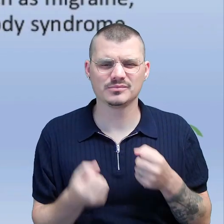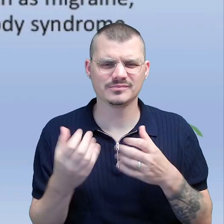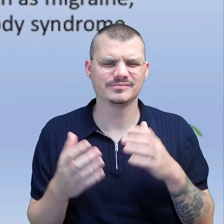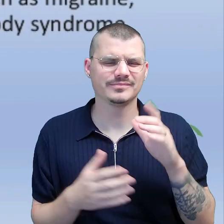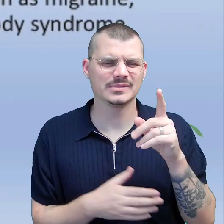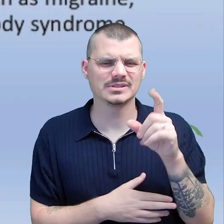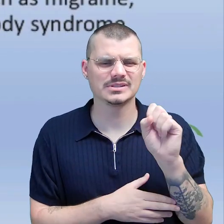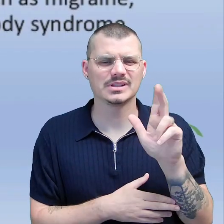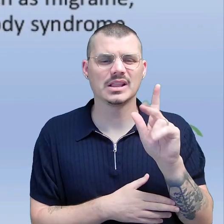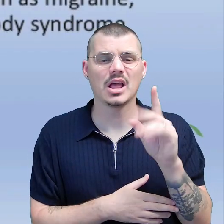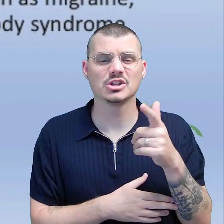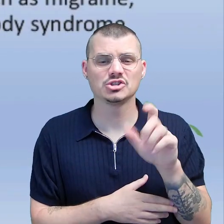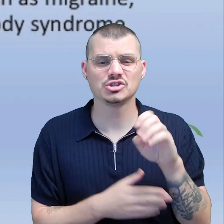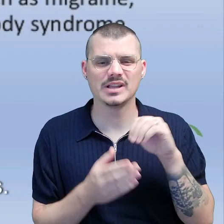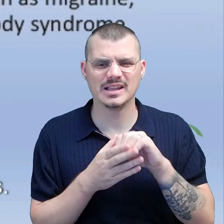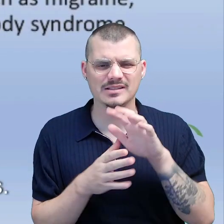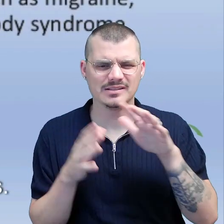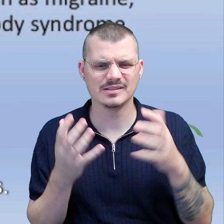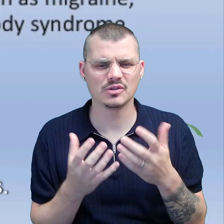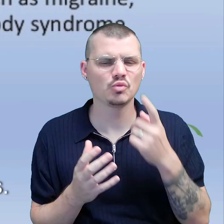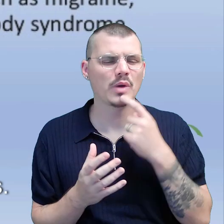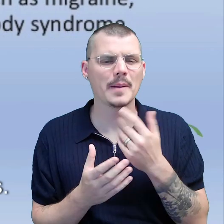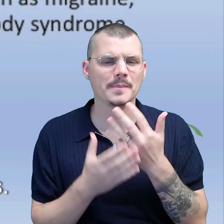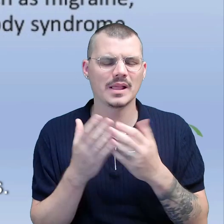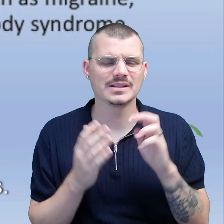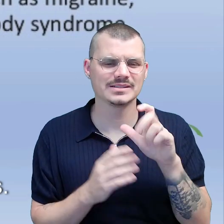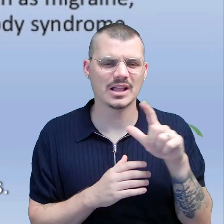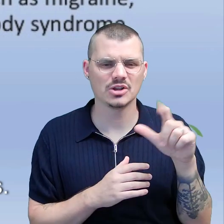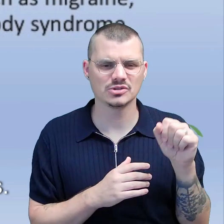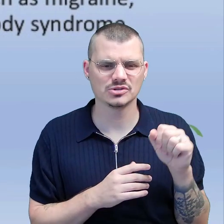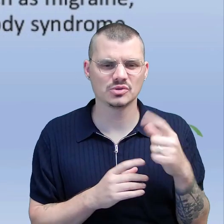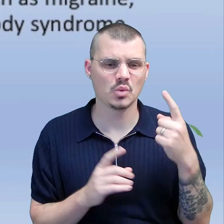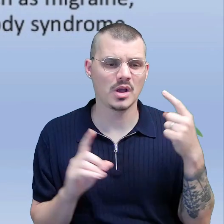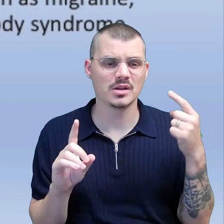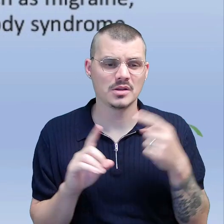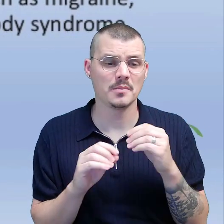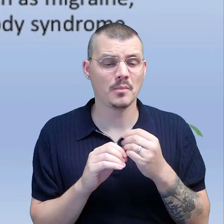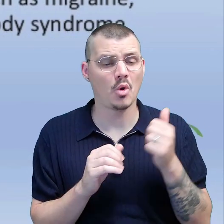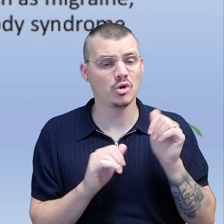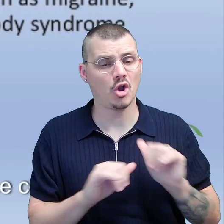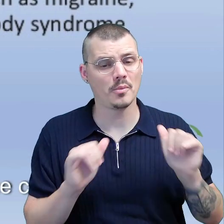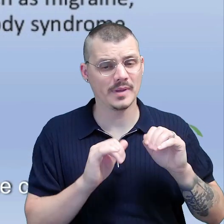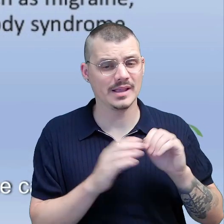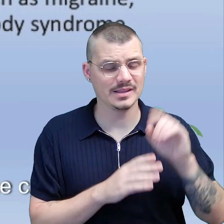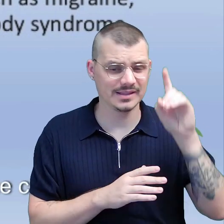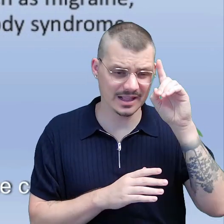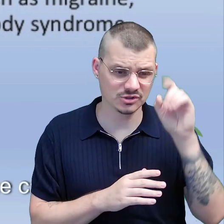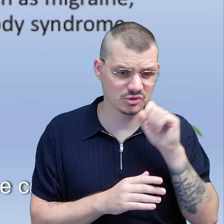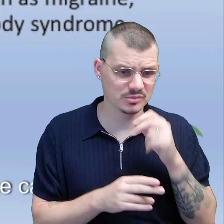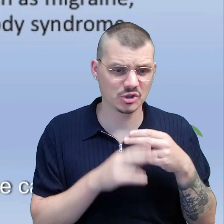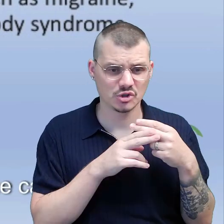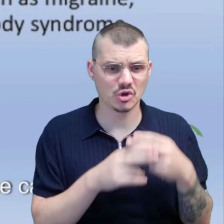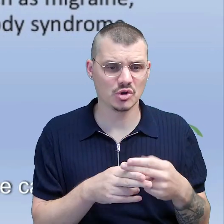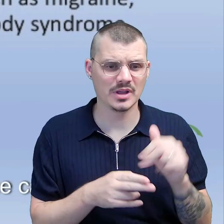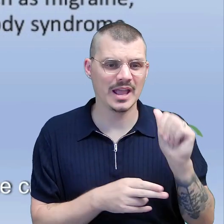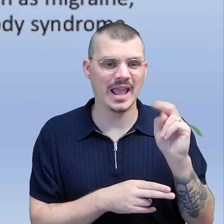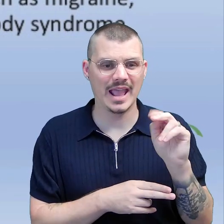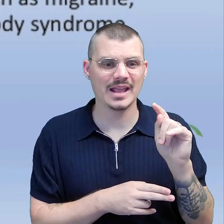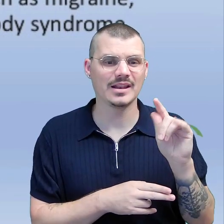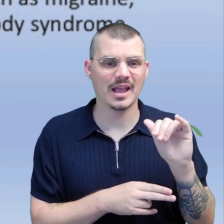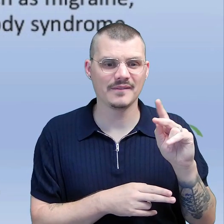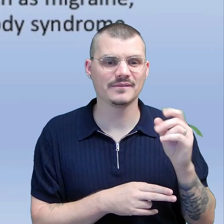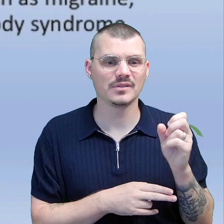conditions that produce sludge in the fluid surrounding red blood cells. One of them is more common in people with Down syndrome,